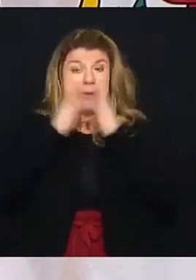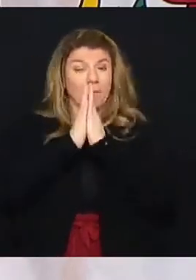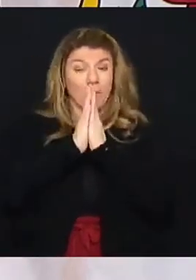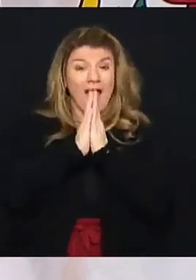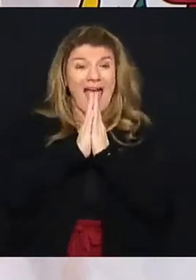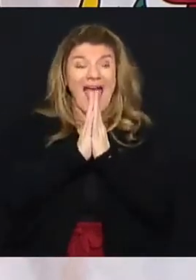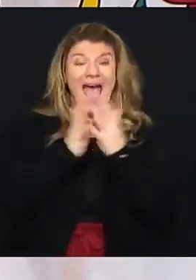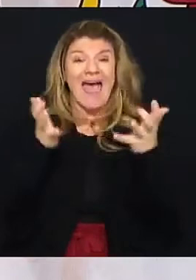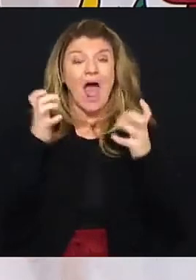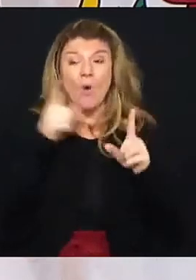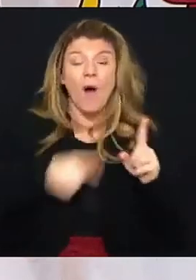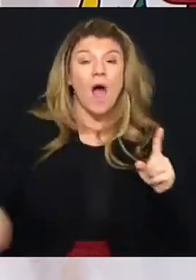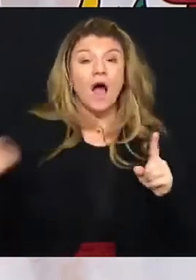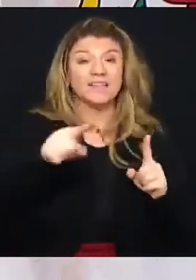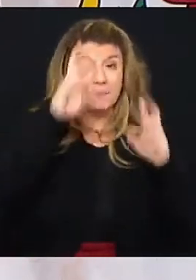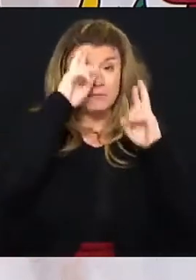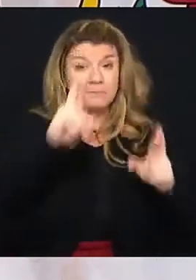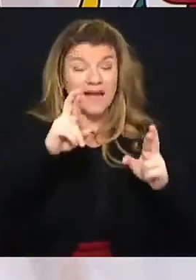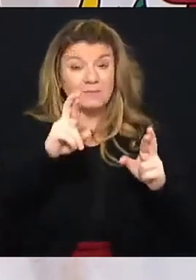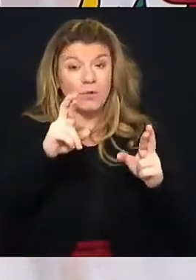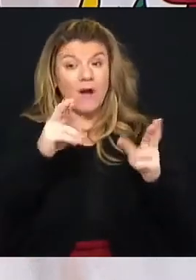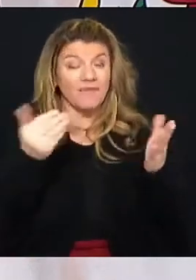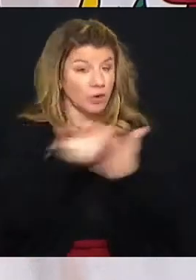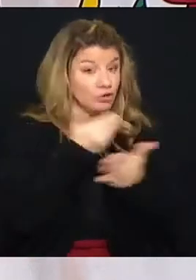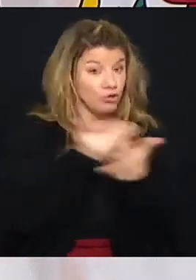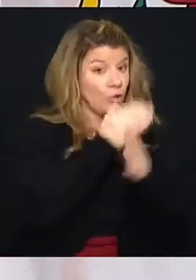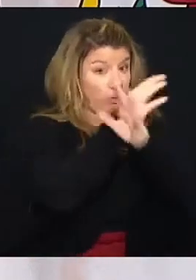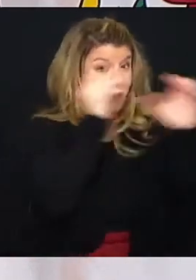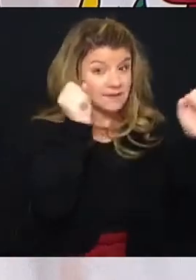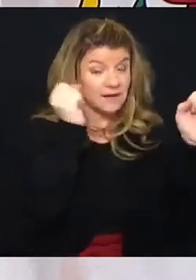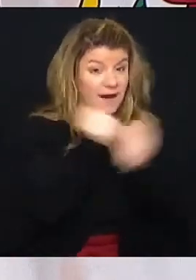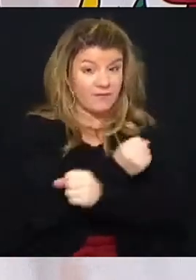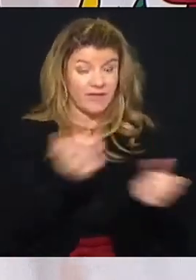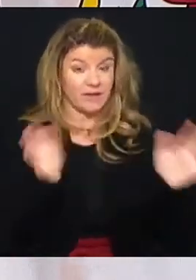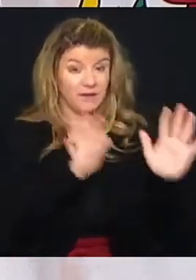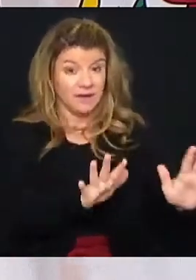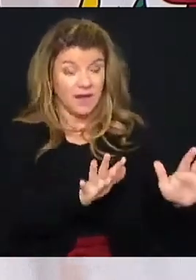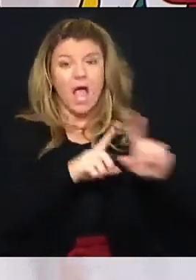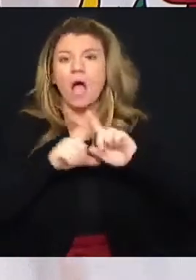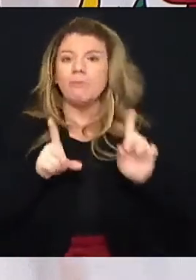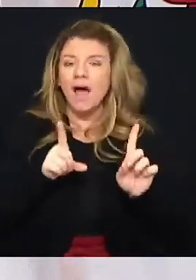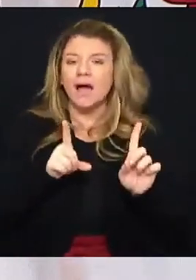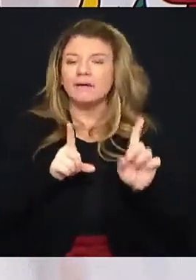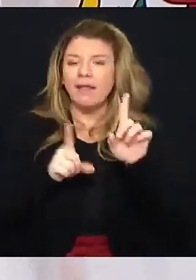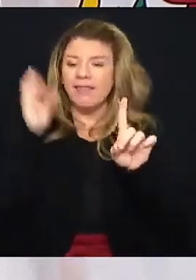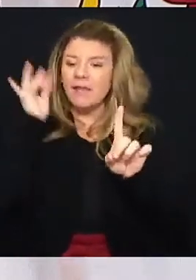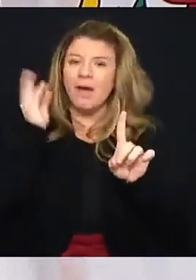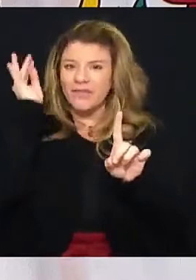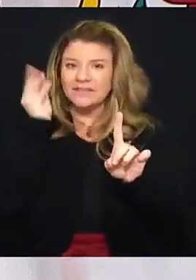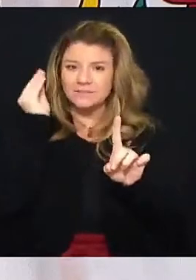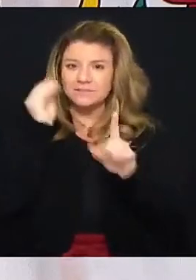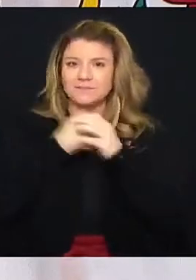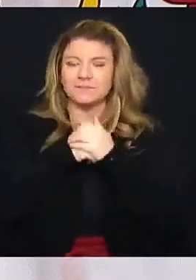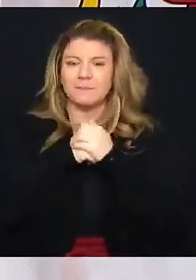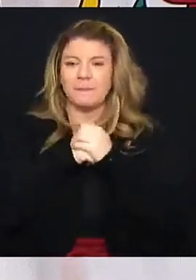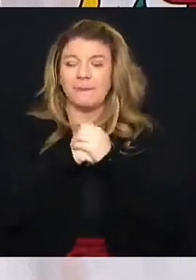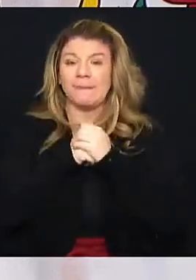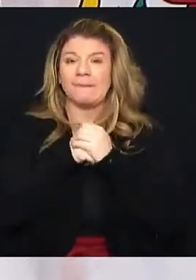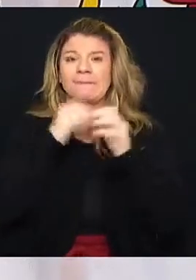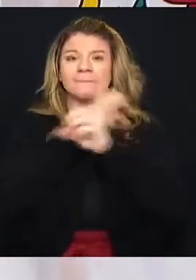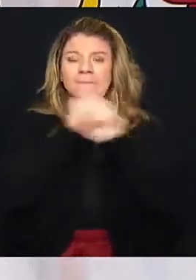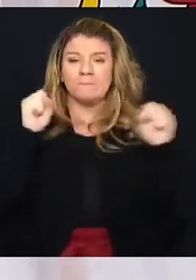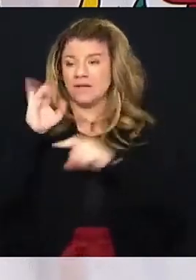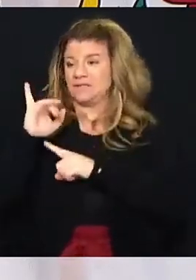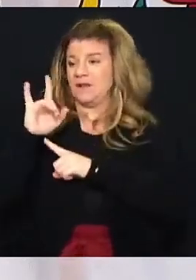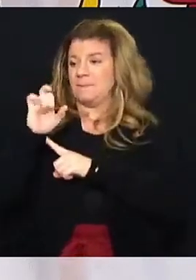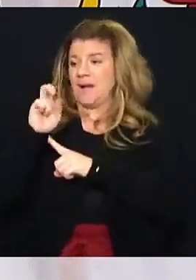want us to all be respectful of the presidency in every way. But now just think about this. President Biden came